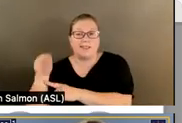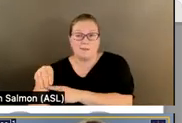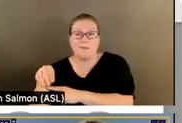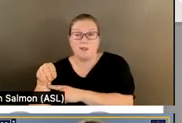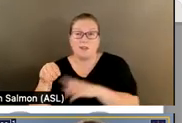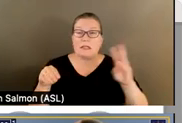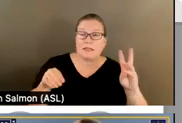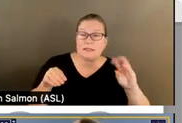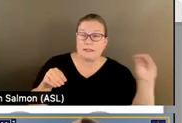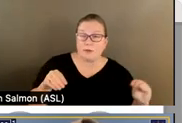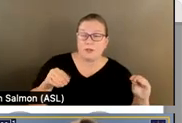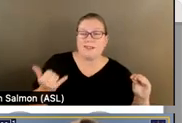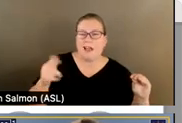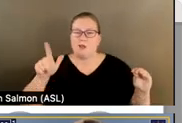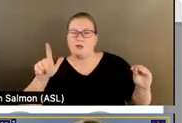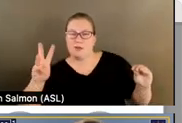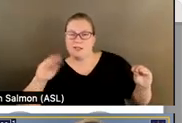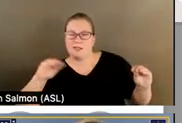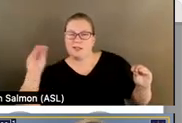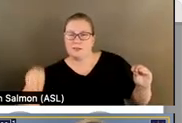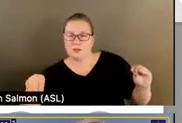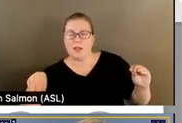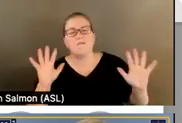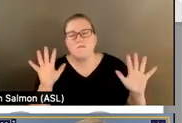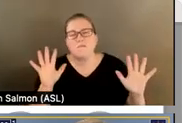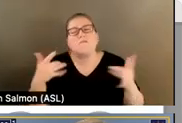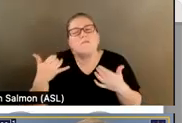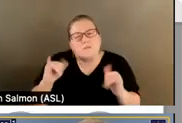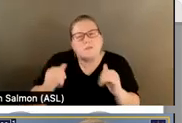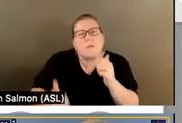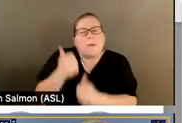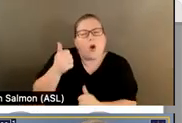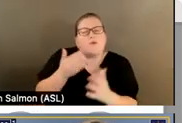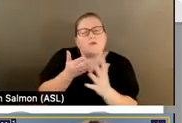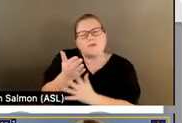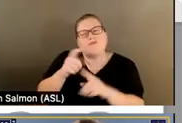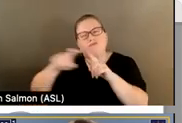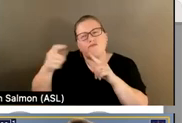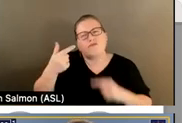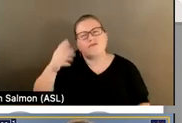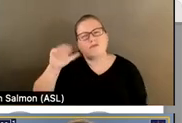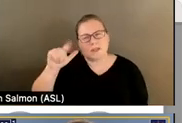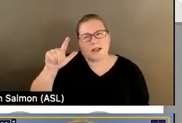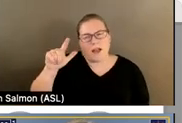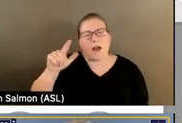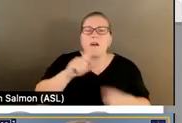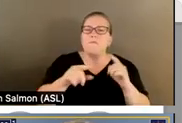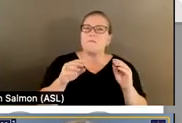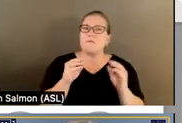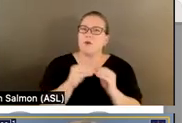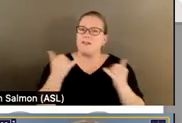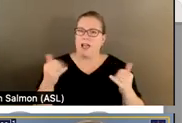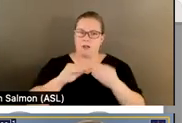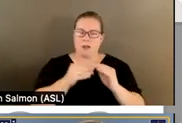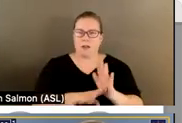through 988. Again, the majority of our calls still come through the Georgia Crisis and Access line. But we have seen the trend of more calls coming through